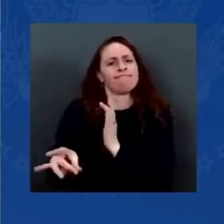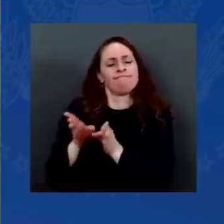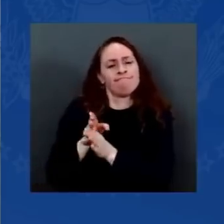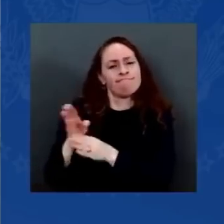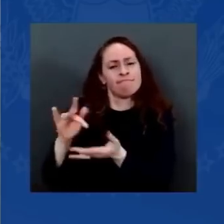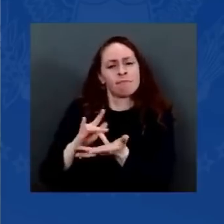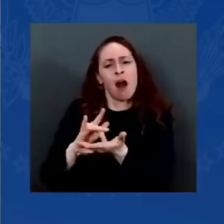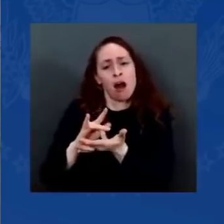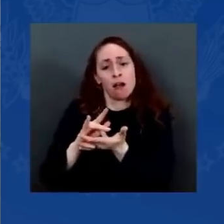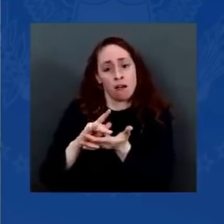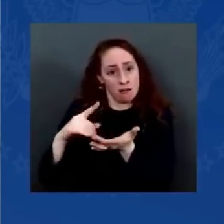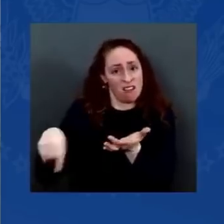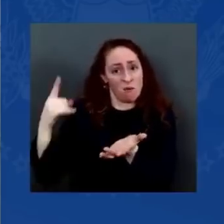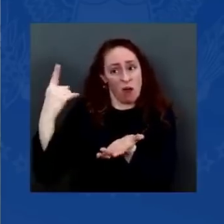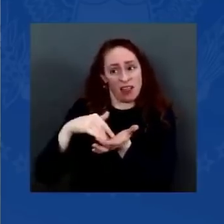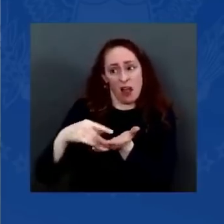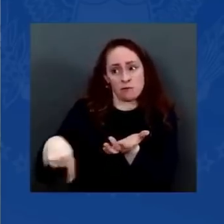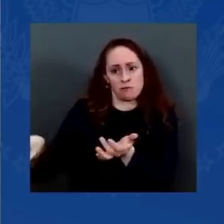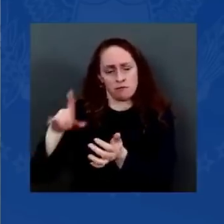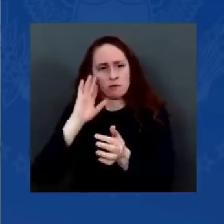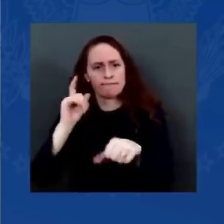medics. We've already started moving